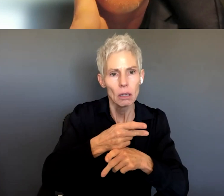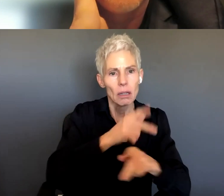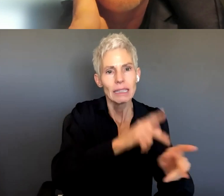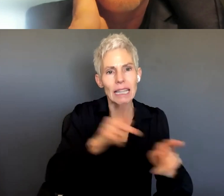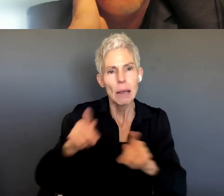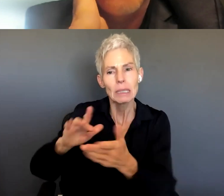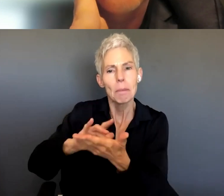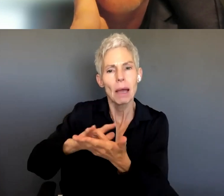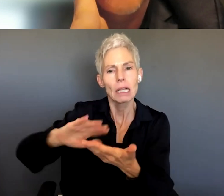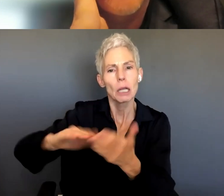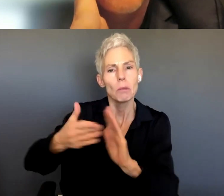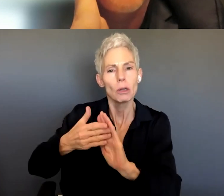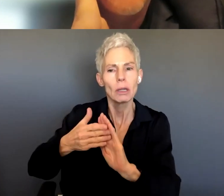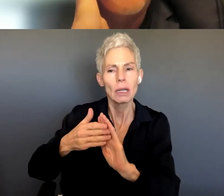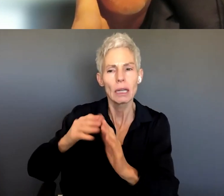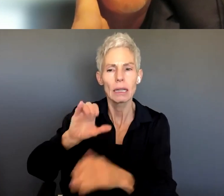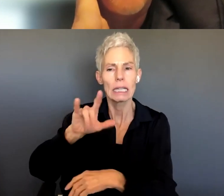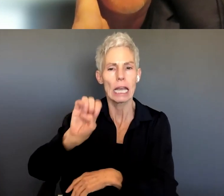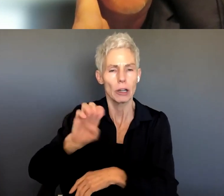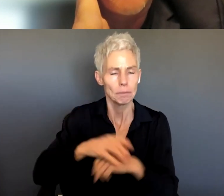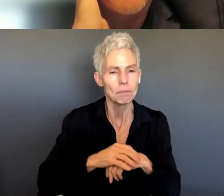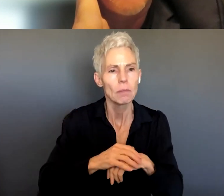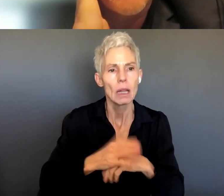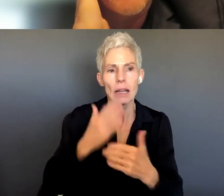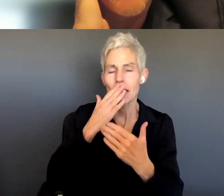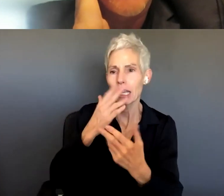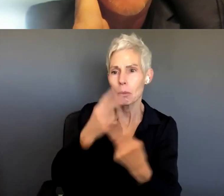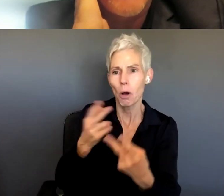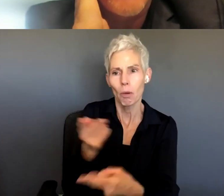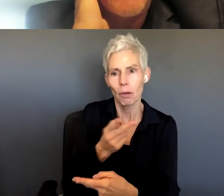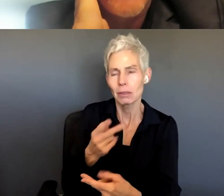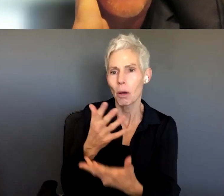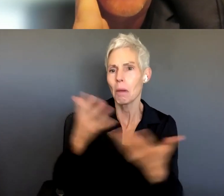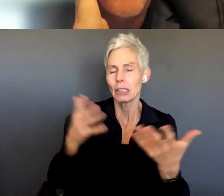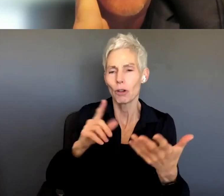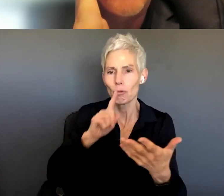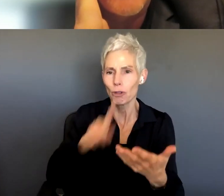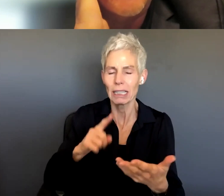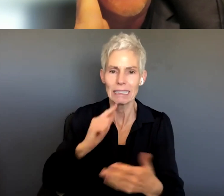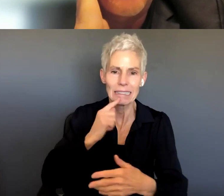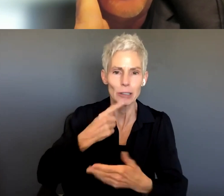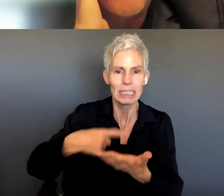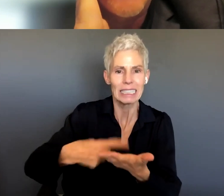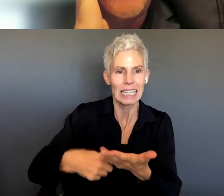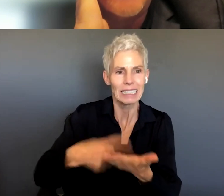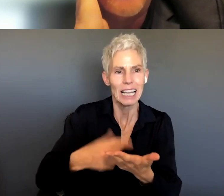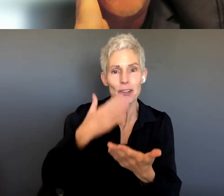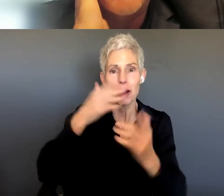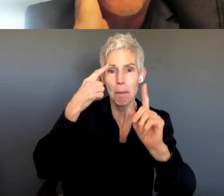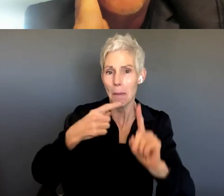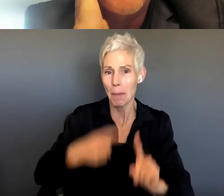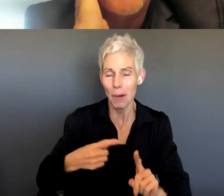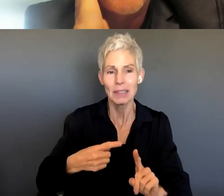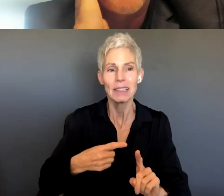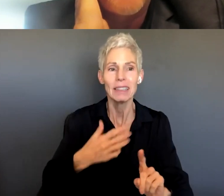kind of community-based care side. Yeah, thank you both so much for such a rich discussion. and lots of good points and